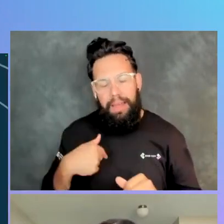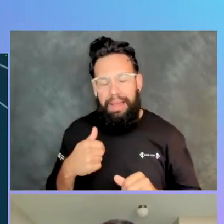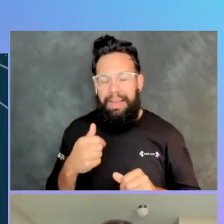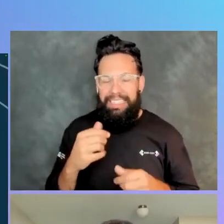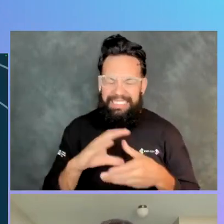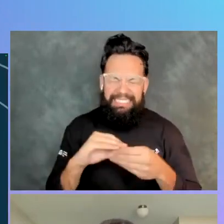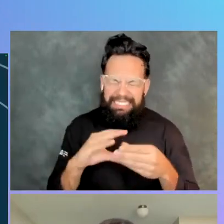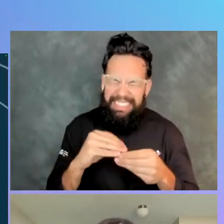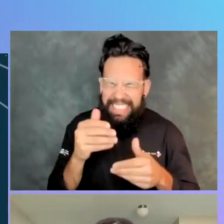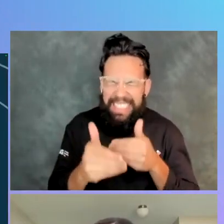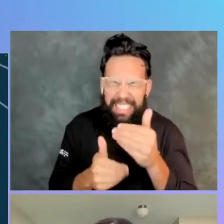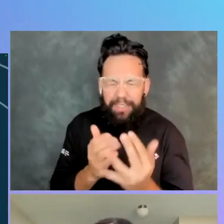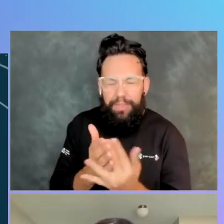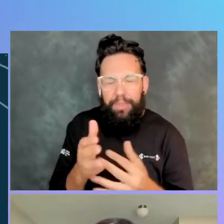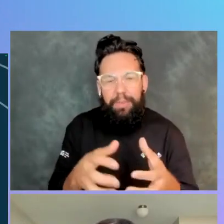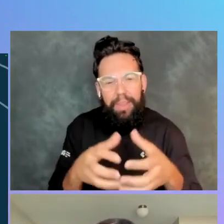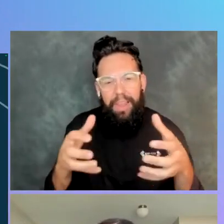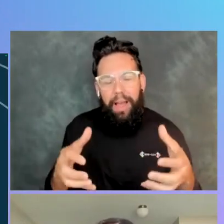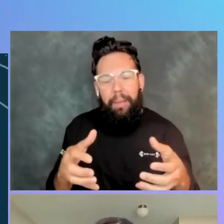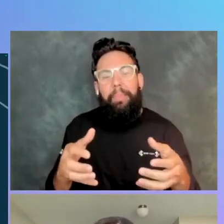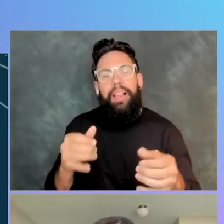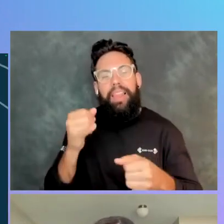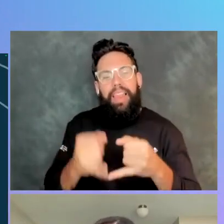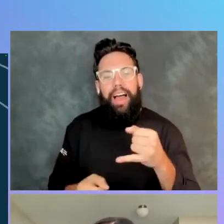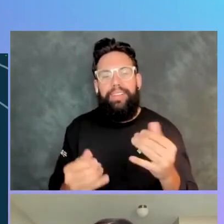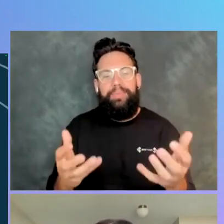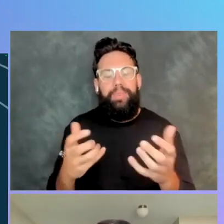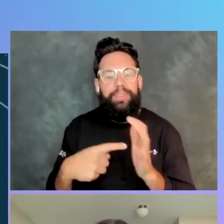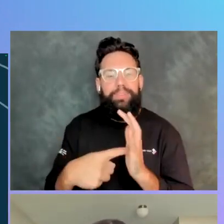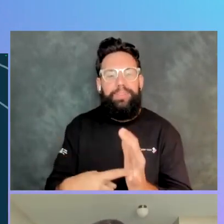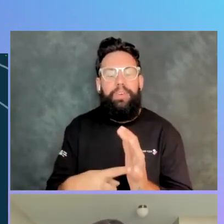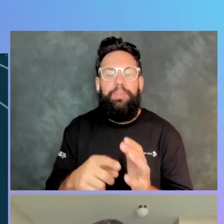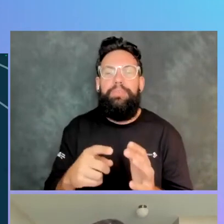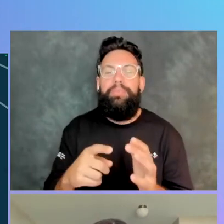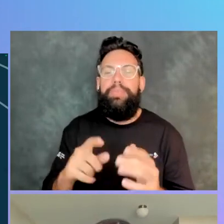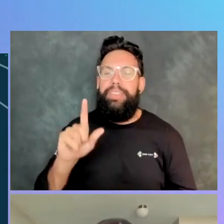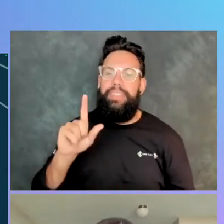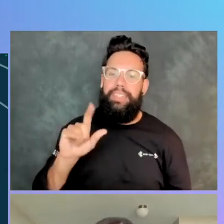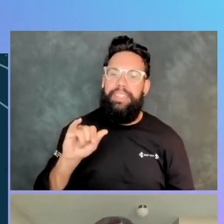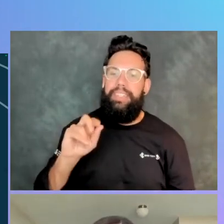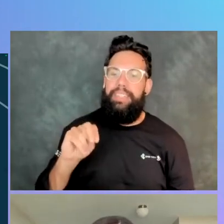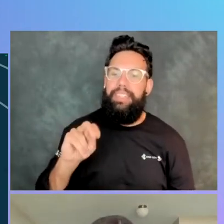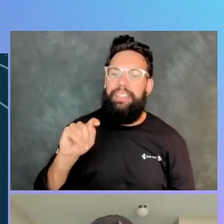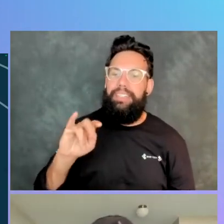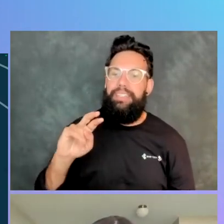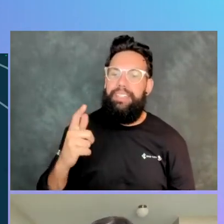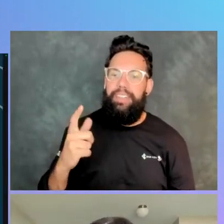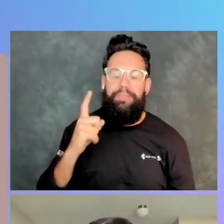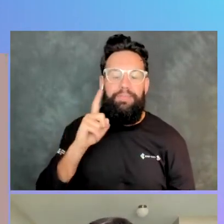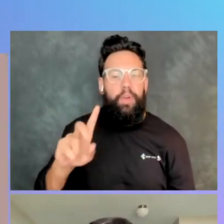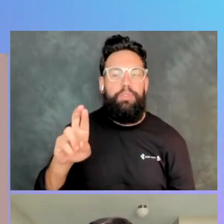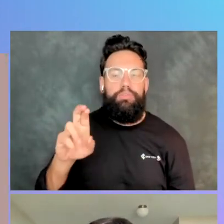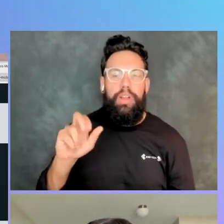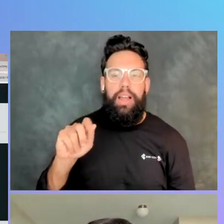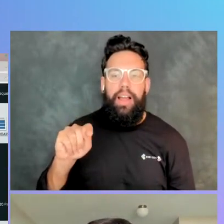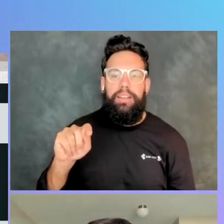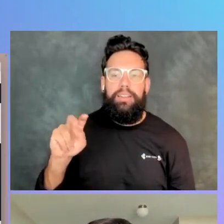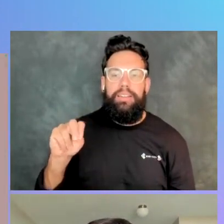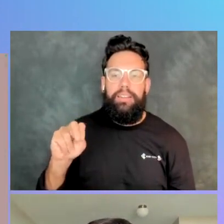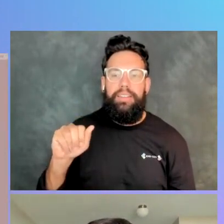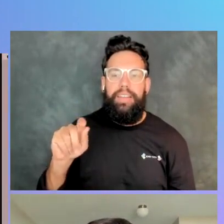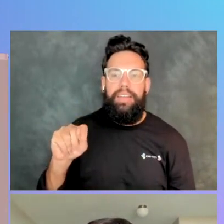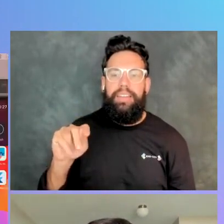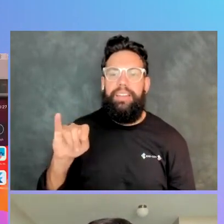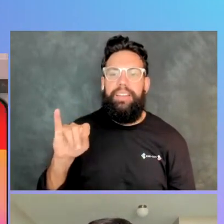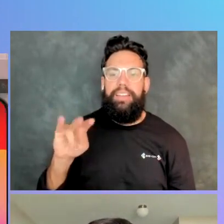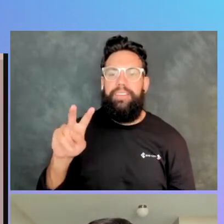more thing. The last thing I'm going to show is React Native linting. So like I mentioned, we did also add this capability last year. I'm going to hop